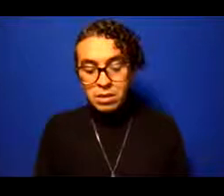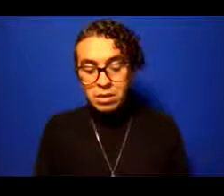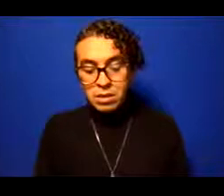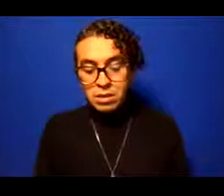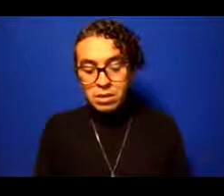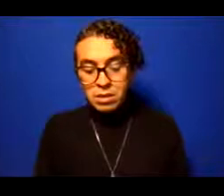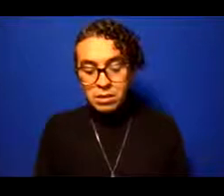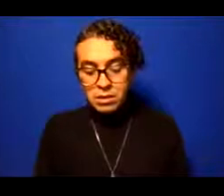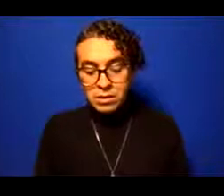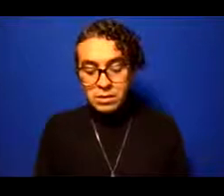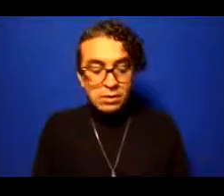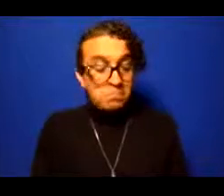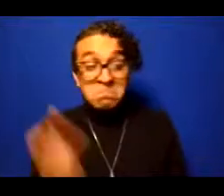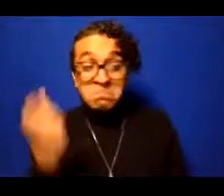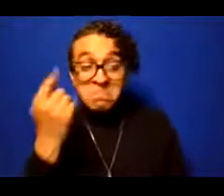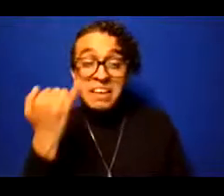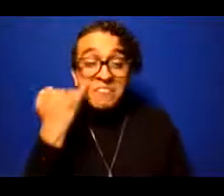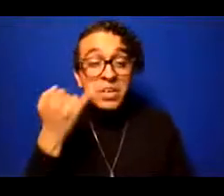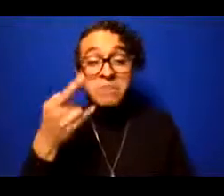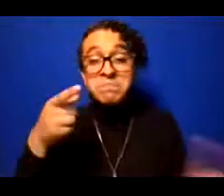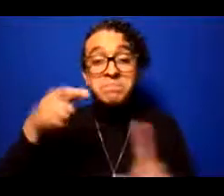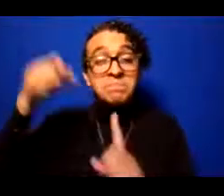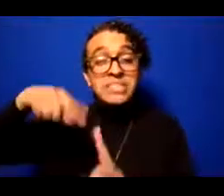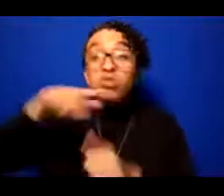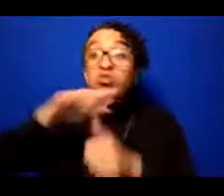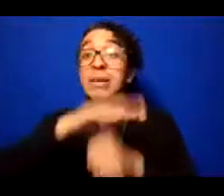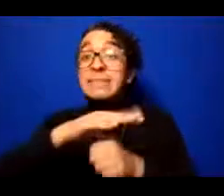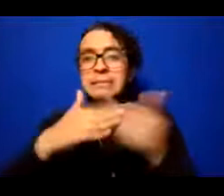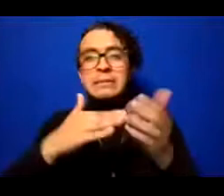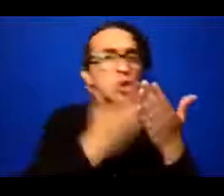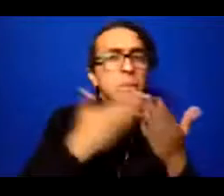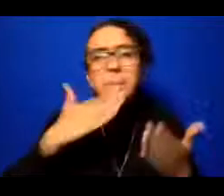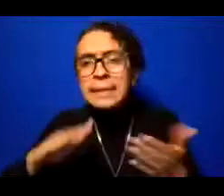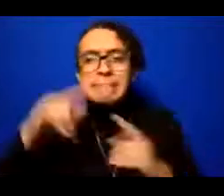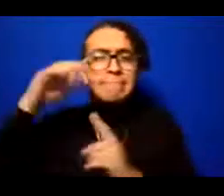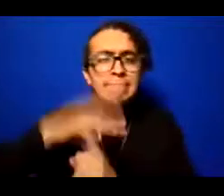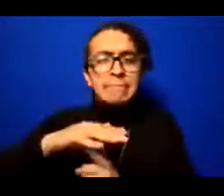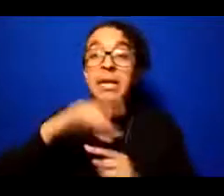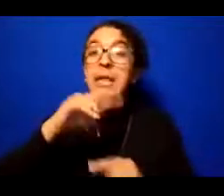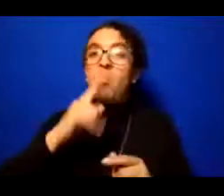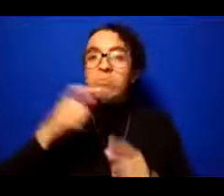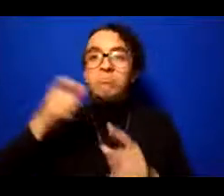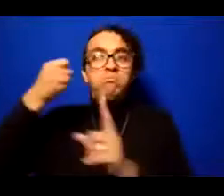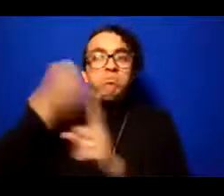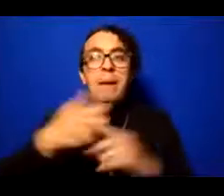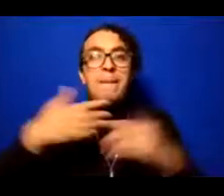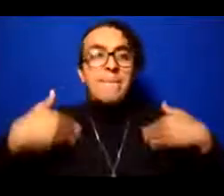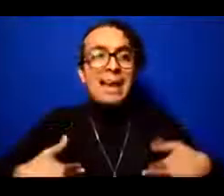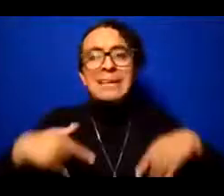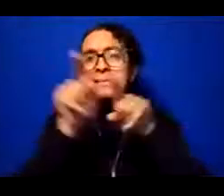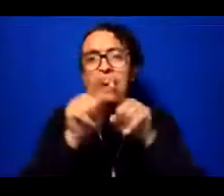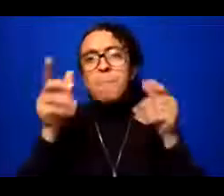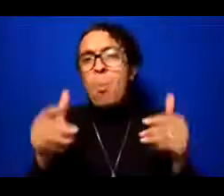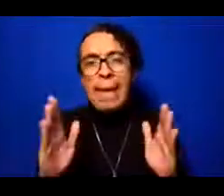stress, any kind, good or bad, affects the body the same way. So we've all heard of, people are getting